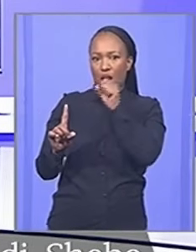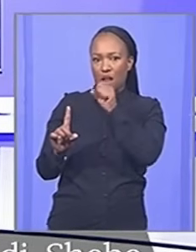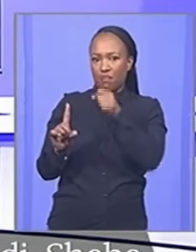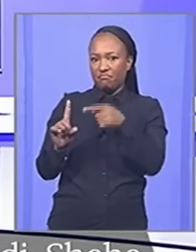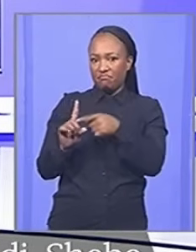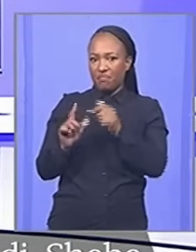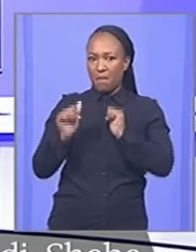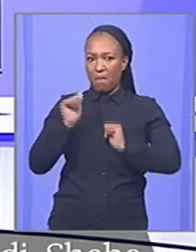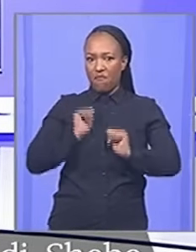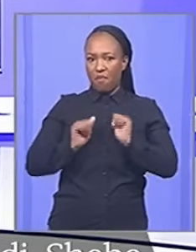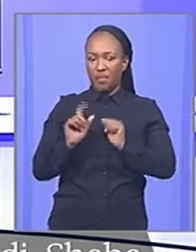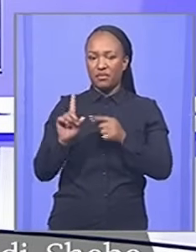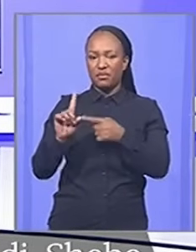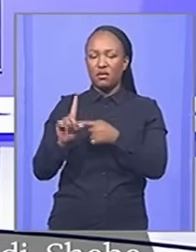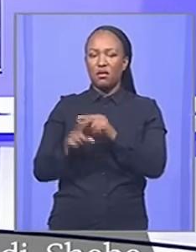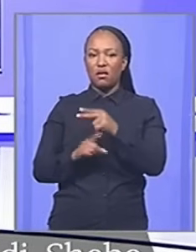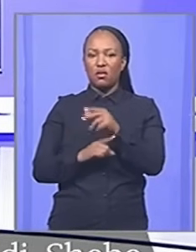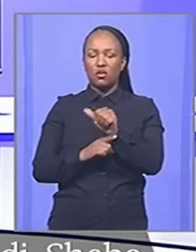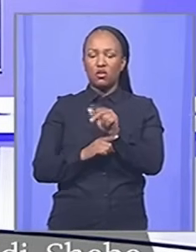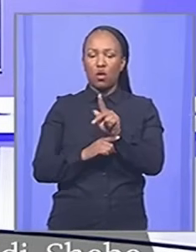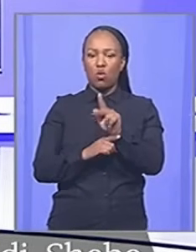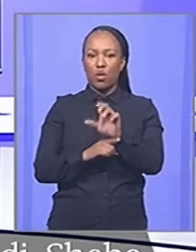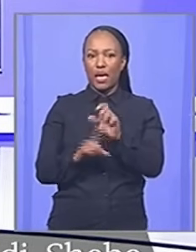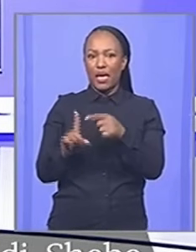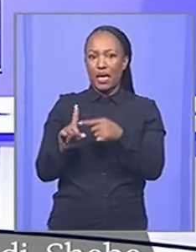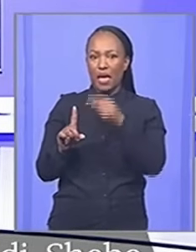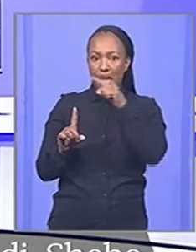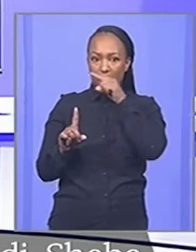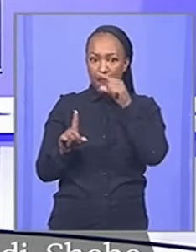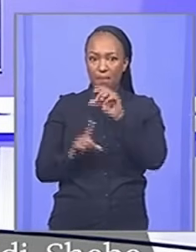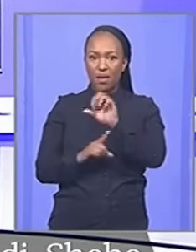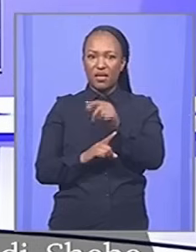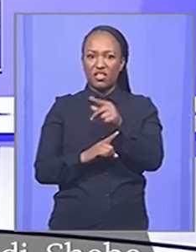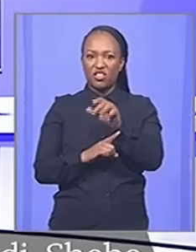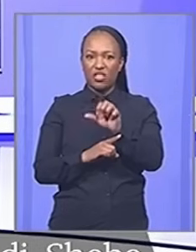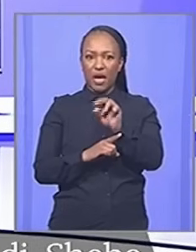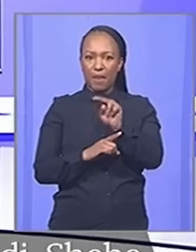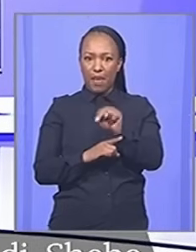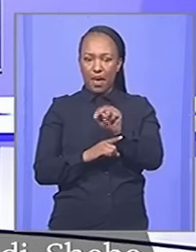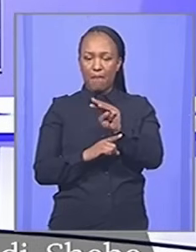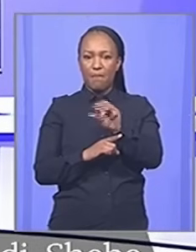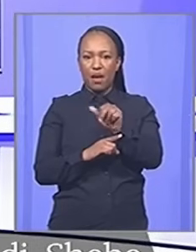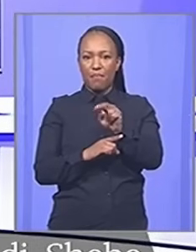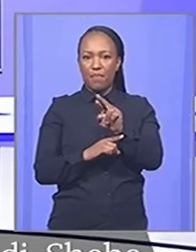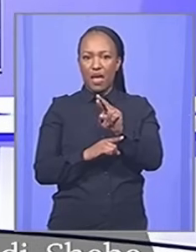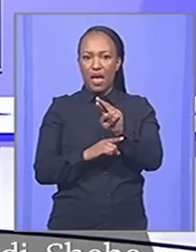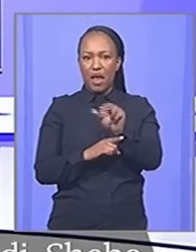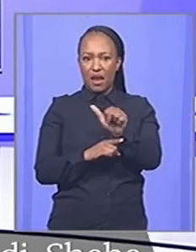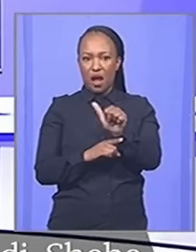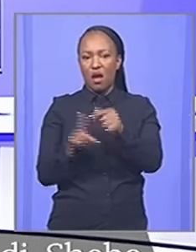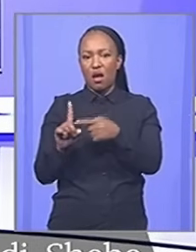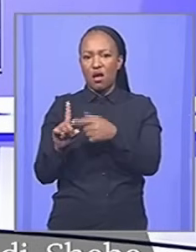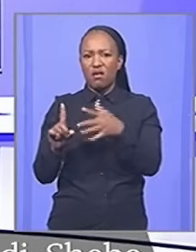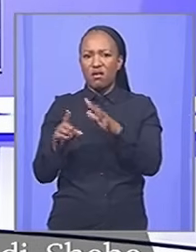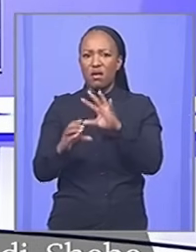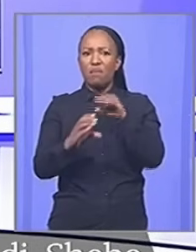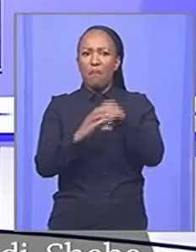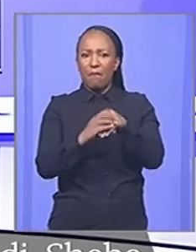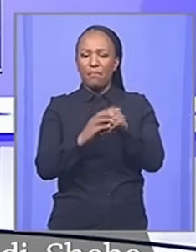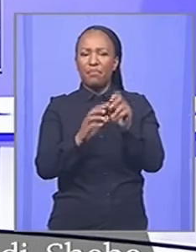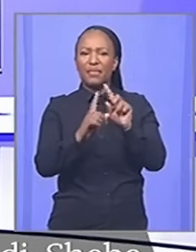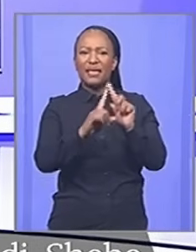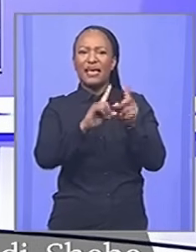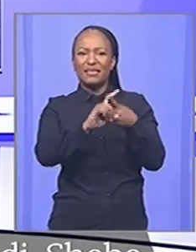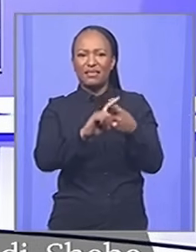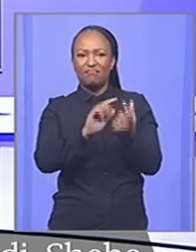modiragatši Lehlogonono Chauke yo a tsebega bjalo ka leina la Shebe Mabena. Seo se tla morago ga gore a amege kotsing ya sefatanaga yeo e